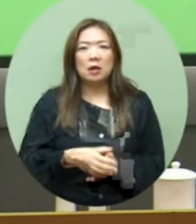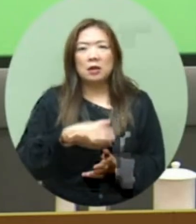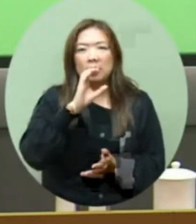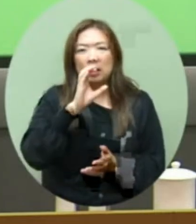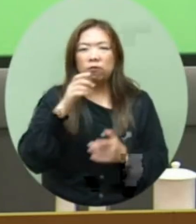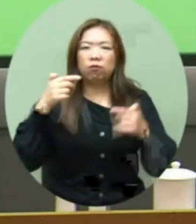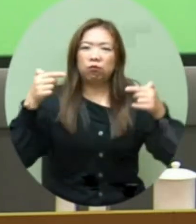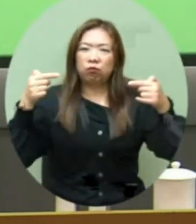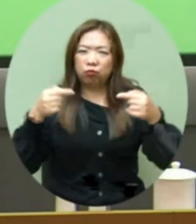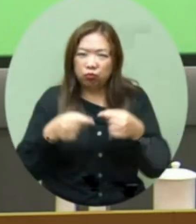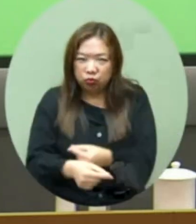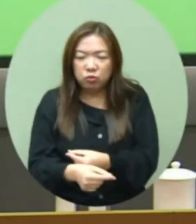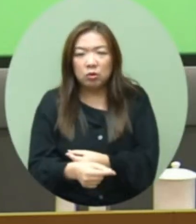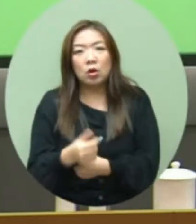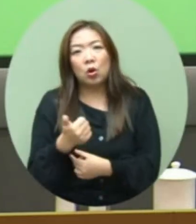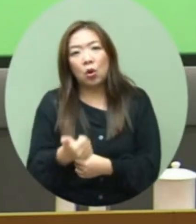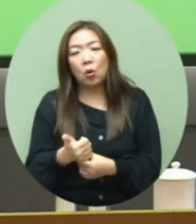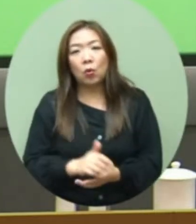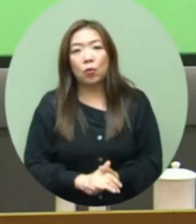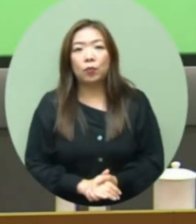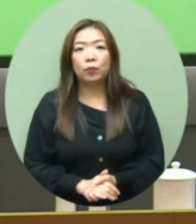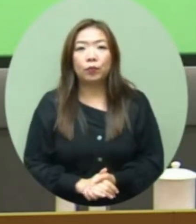We talk about